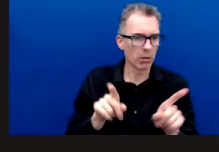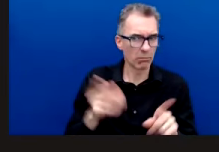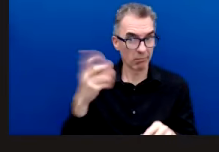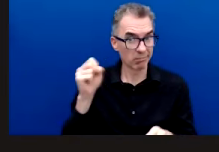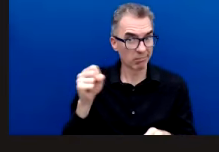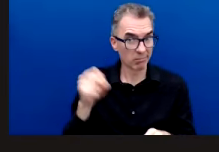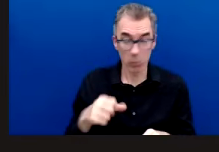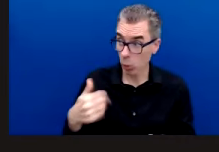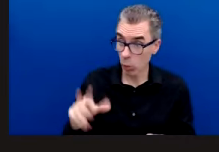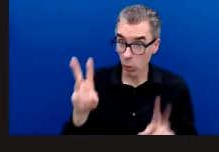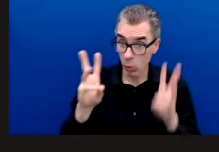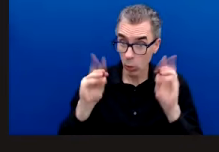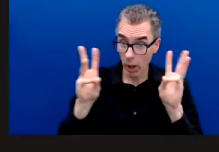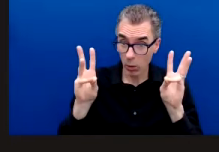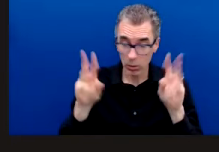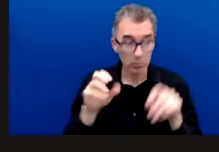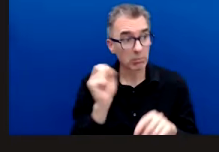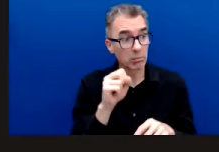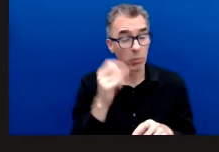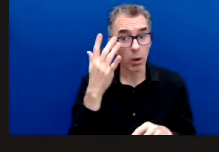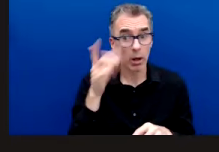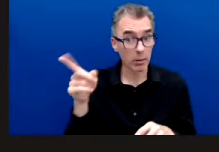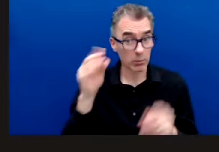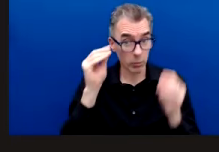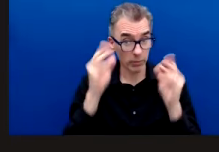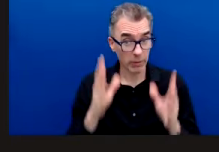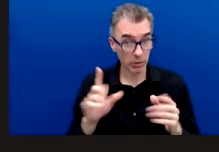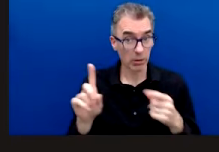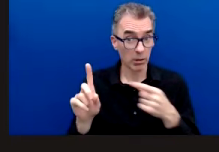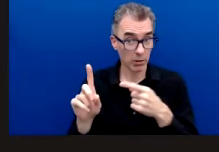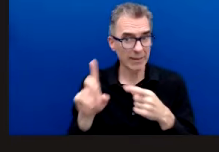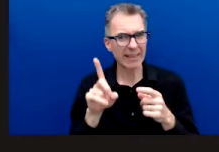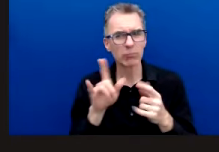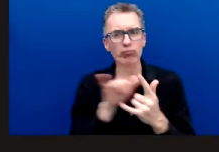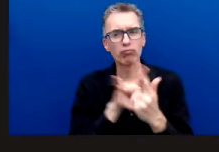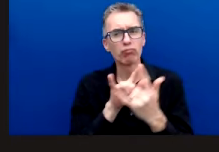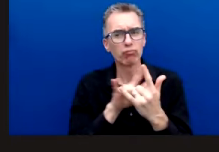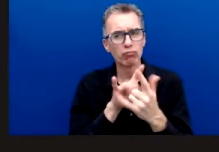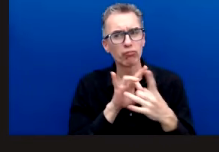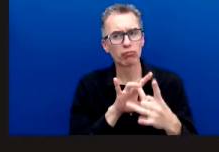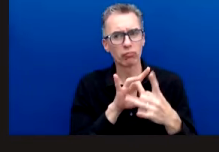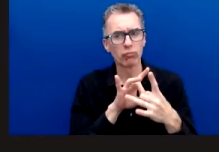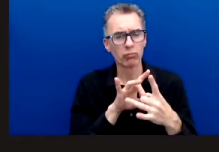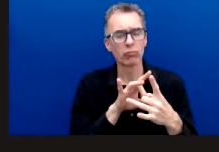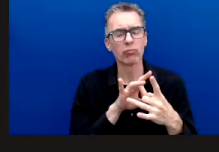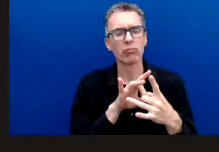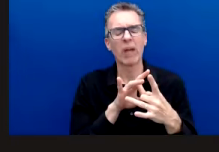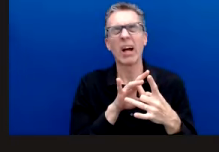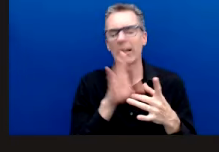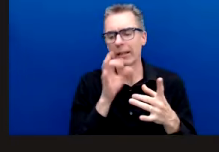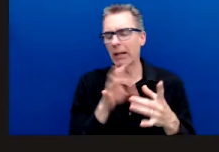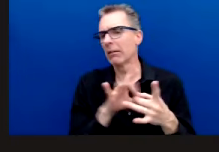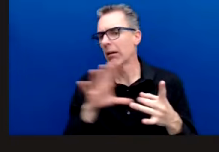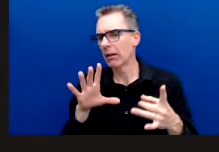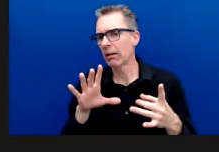Wow. And we Yeah, might because have the professor had a romantic relationship with one student, broke it off, and started having